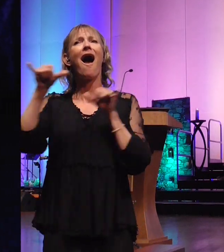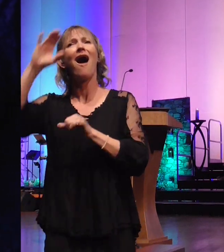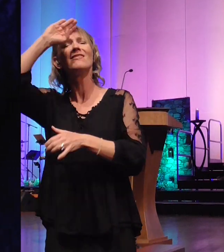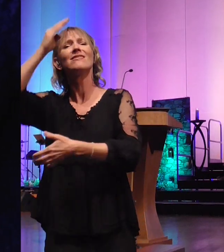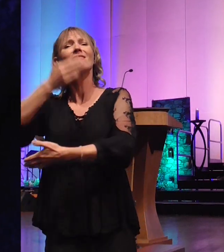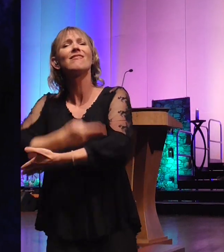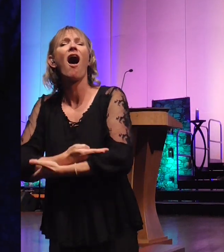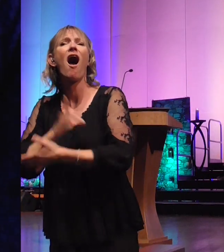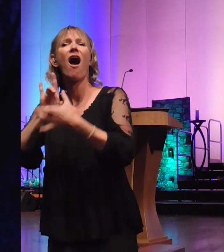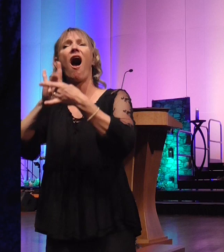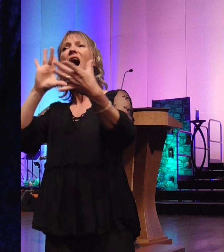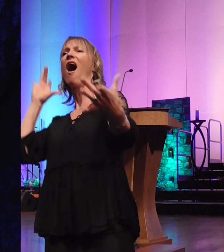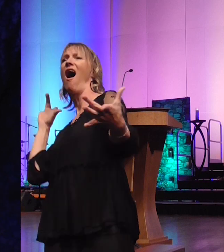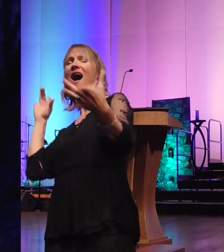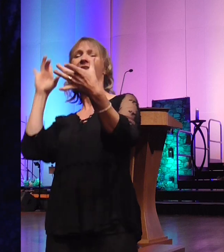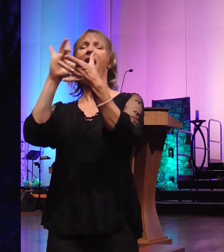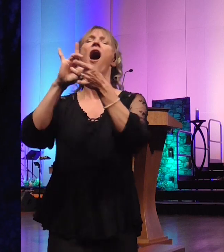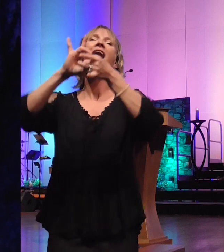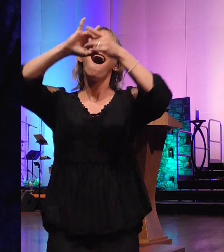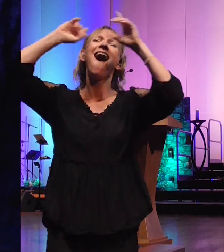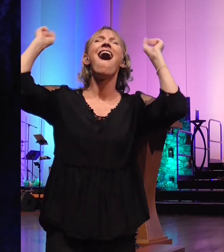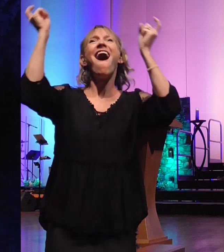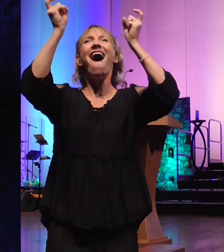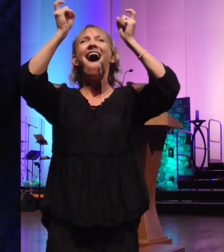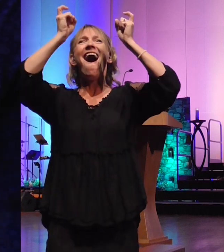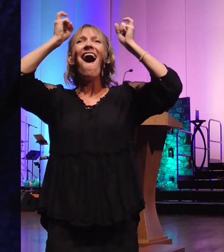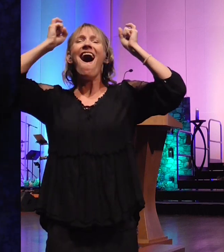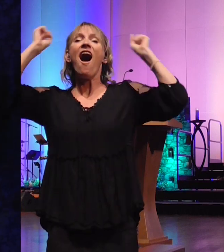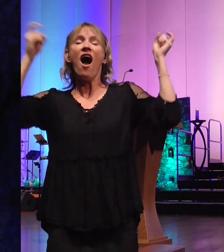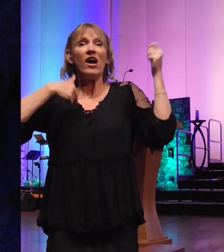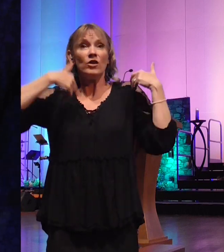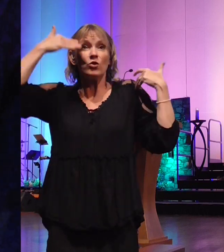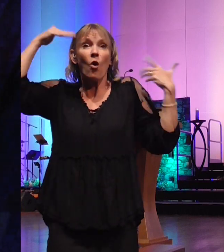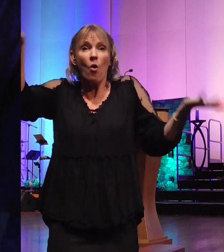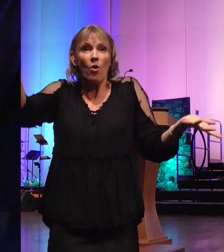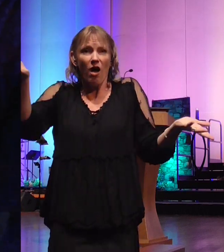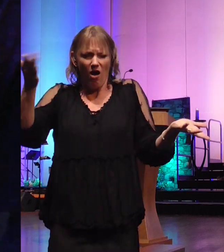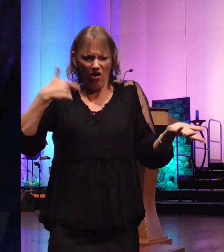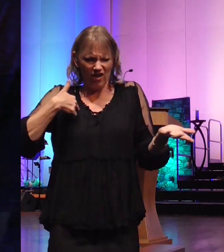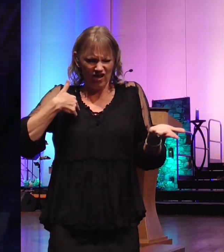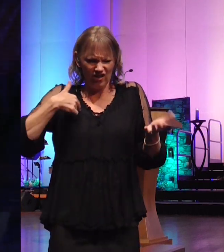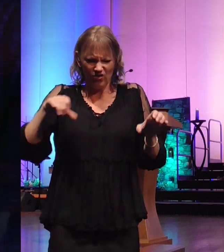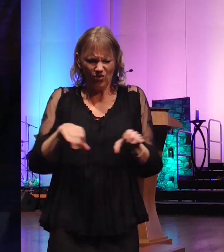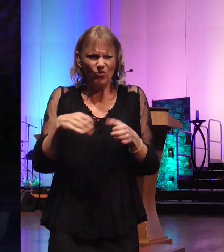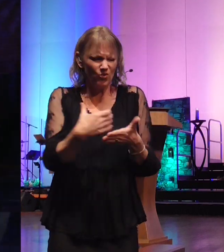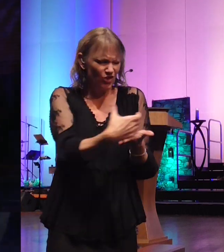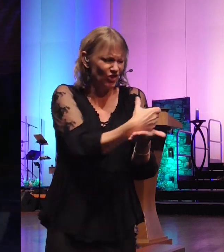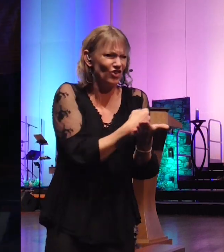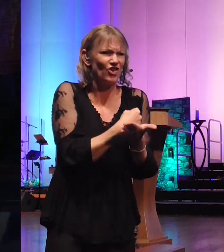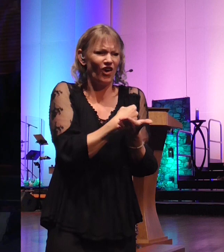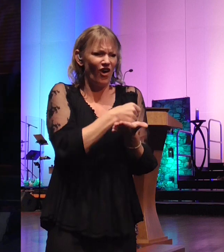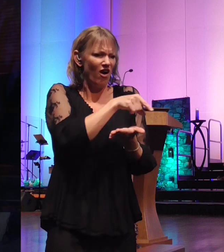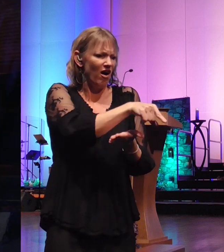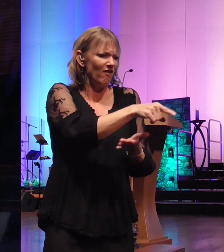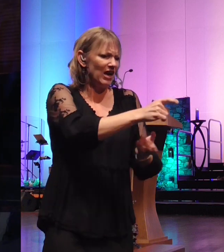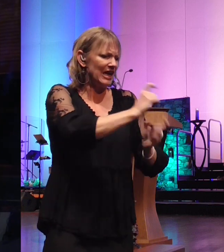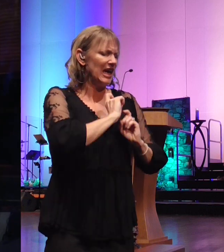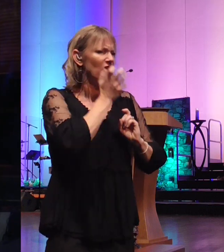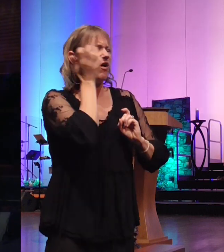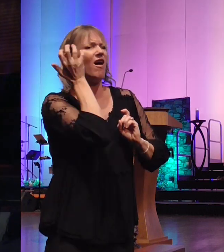prodigal son. I don't know what I did to deserve such a